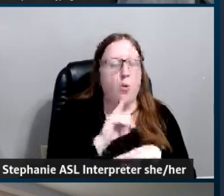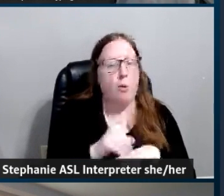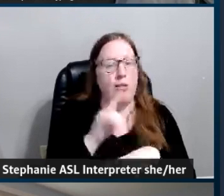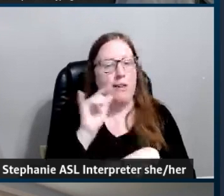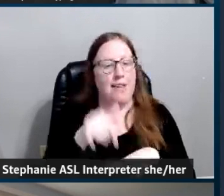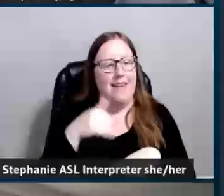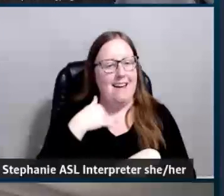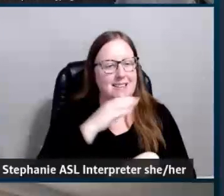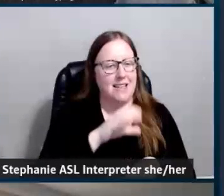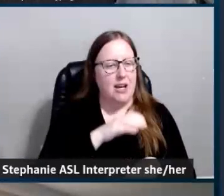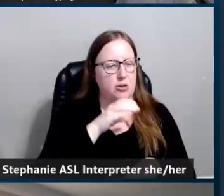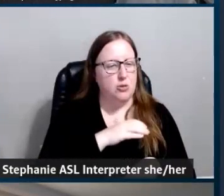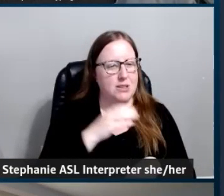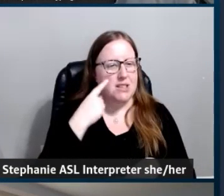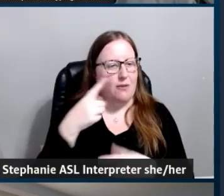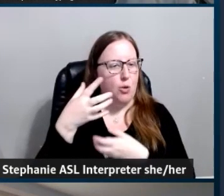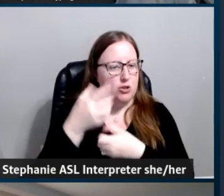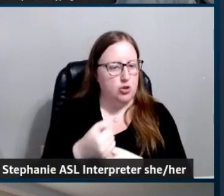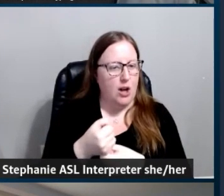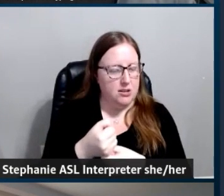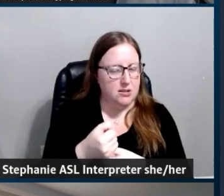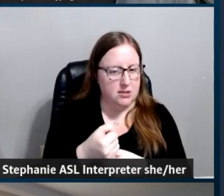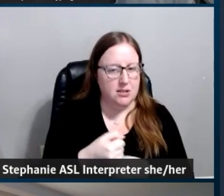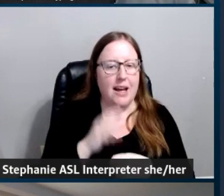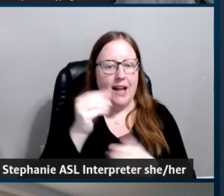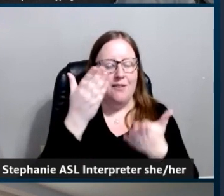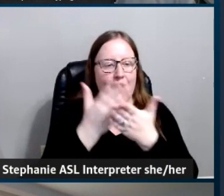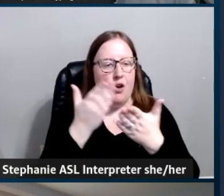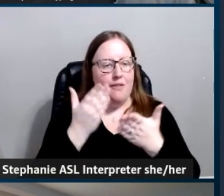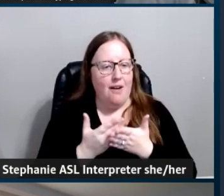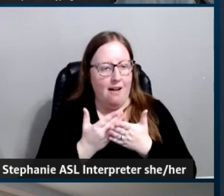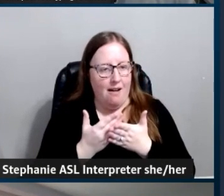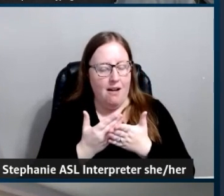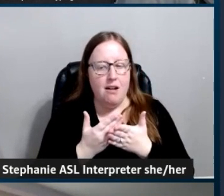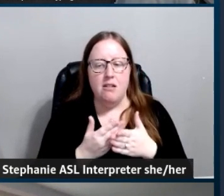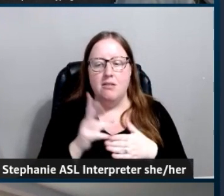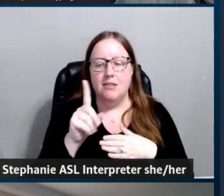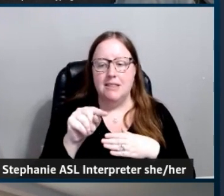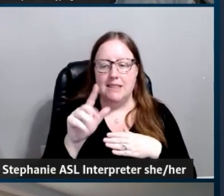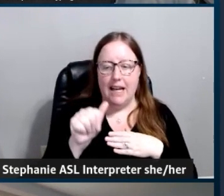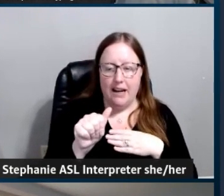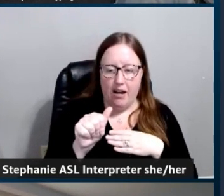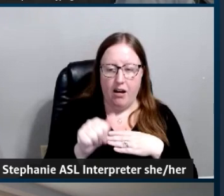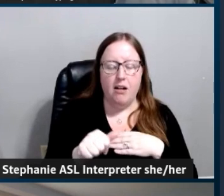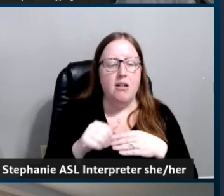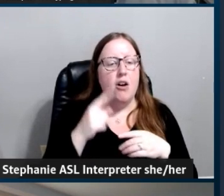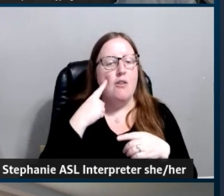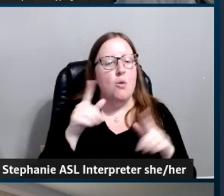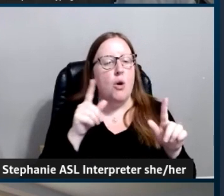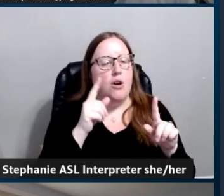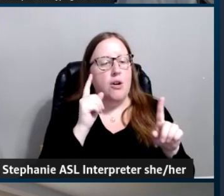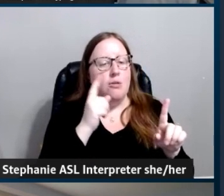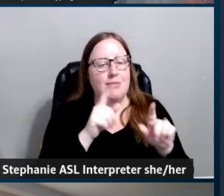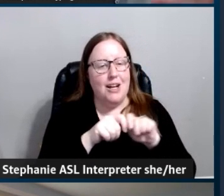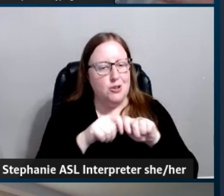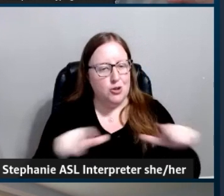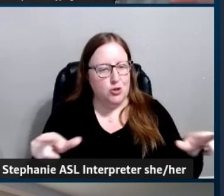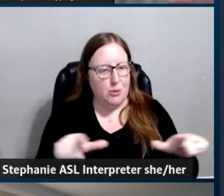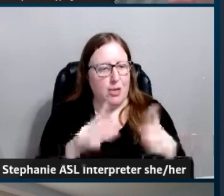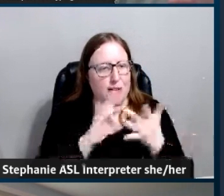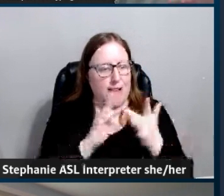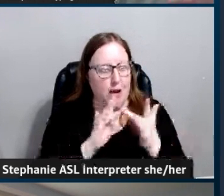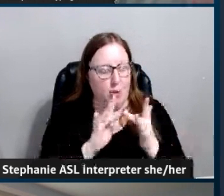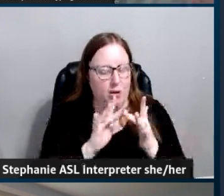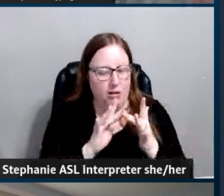that characteristic of trust and verifiable data on a distributed network. And